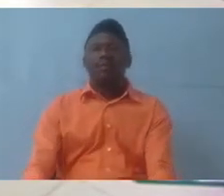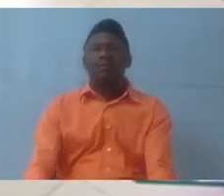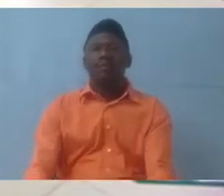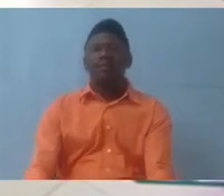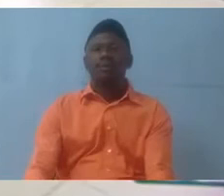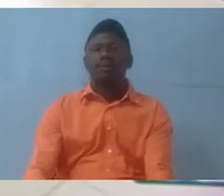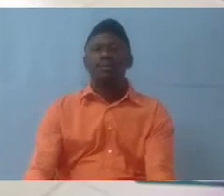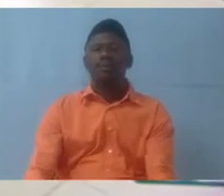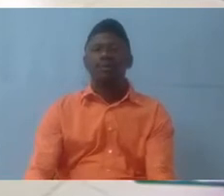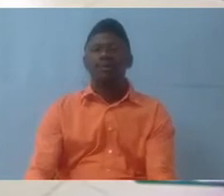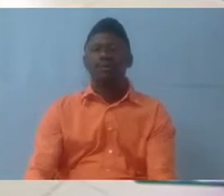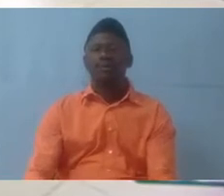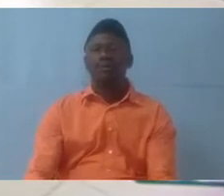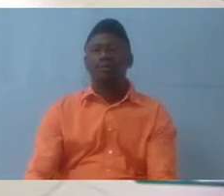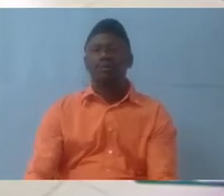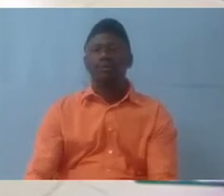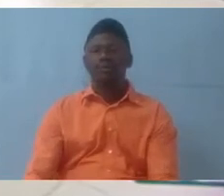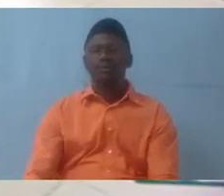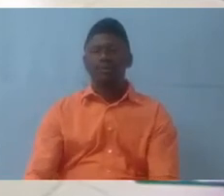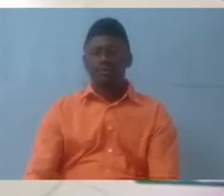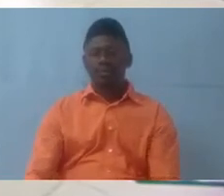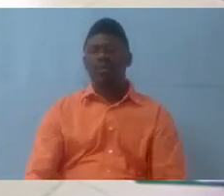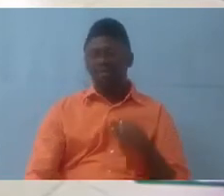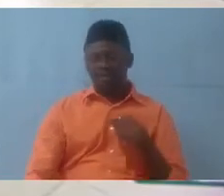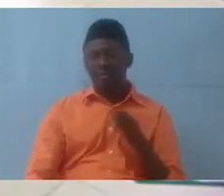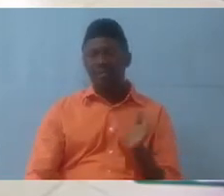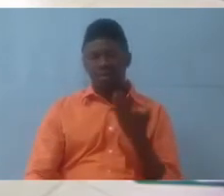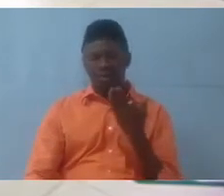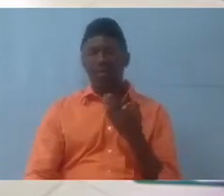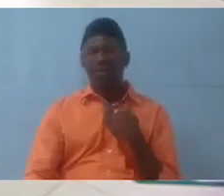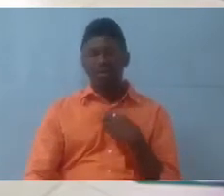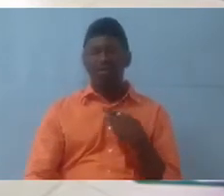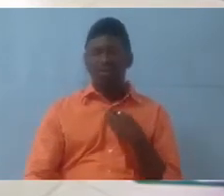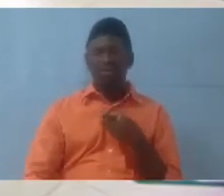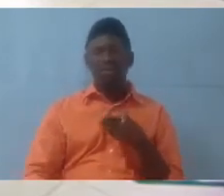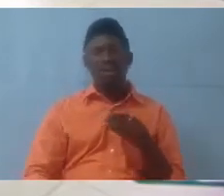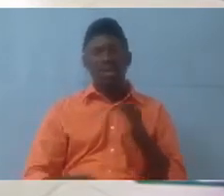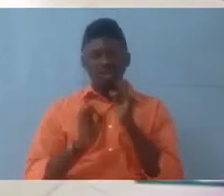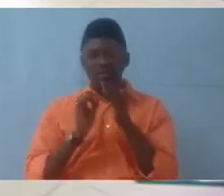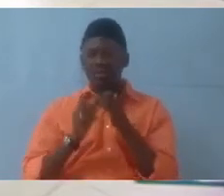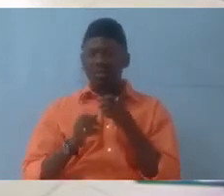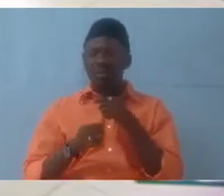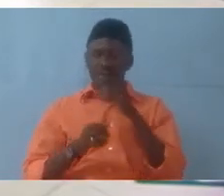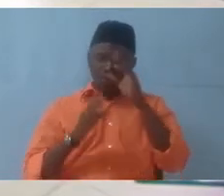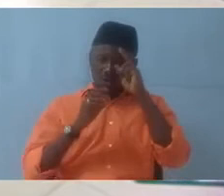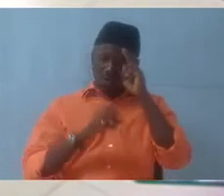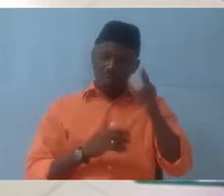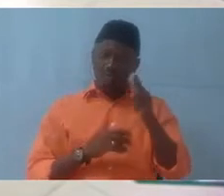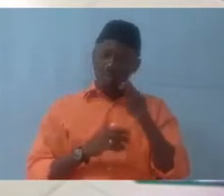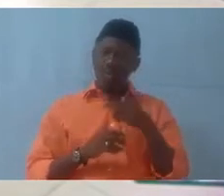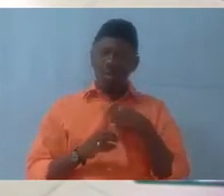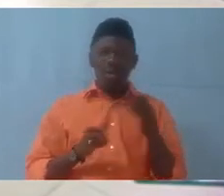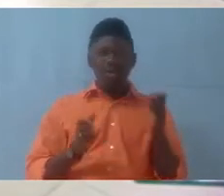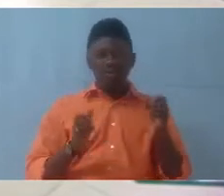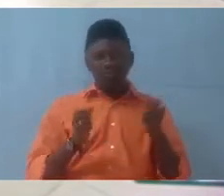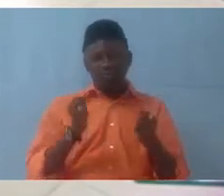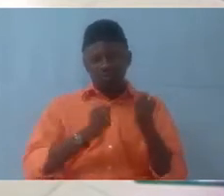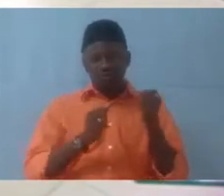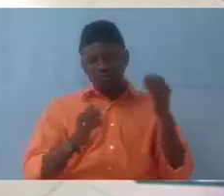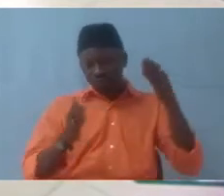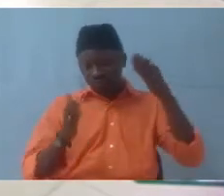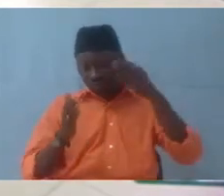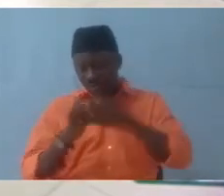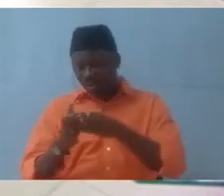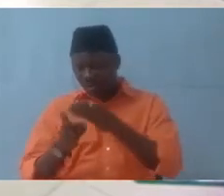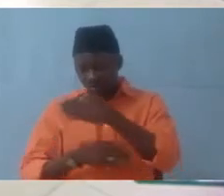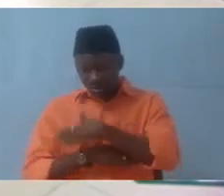nak di NIA nek na lu jaxle lol. I went and then when he directed me to his house, I went to the gate and then he came out. Bima digale nak kiram